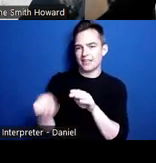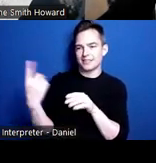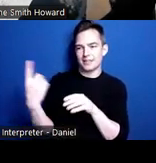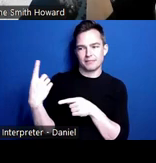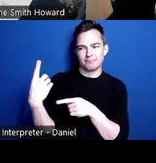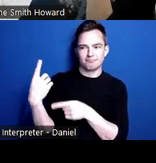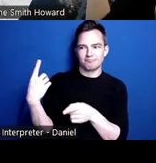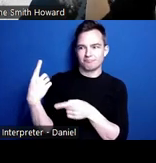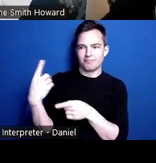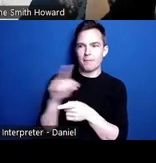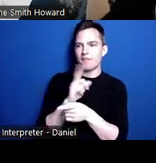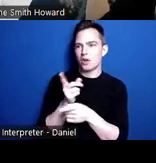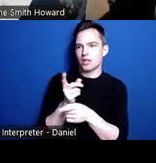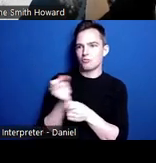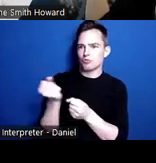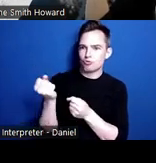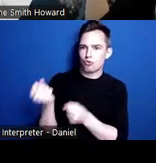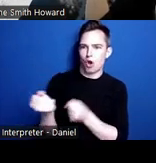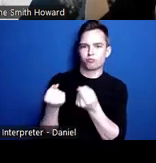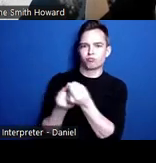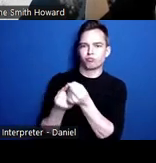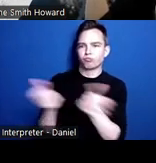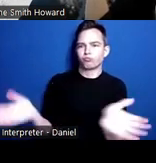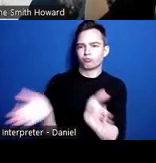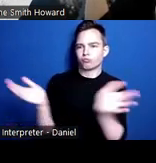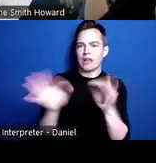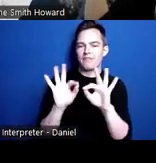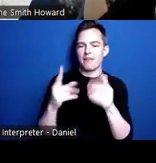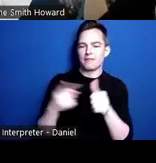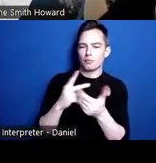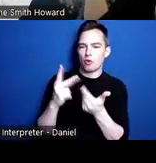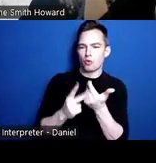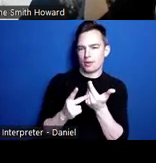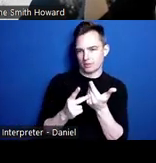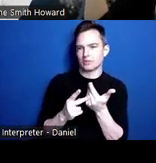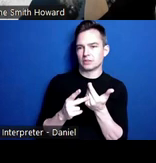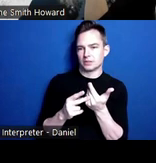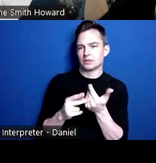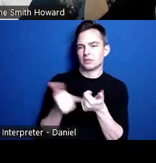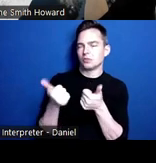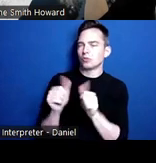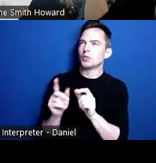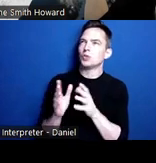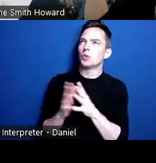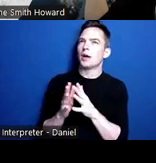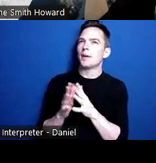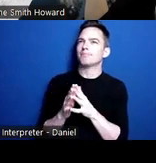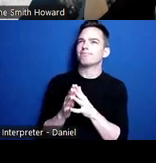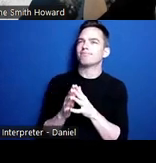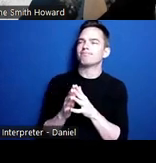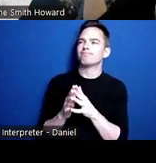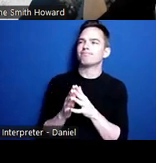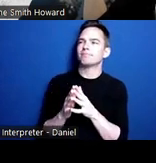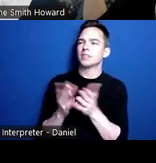very strong about supporting, is the Family First programs, and trying to, you know, it's one of